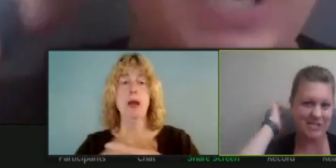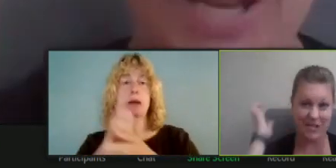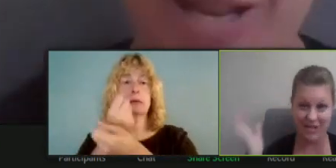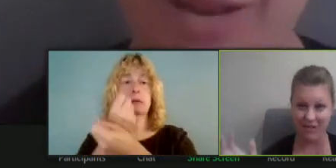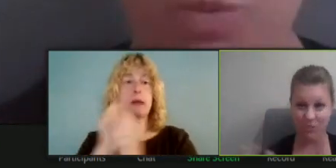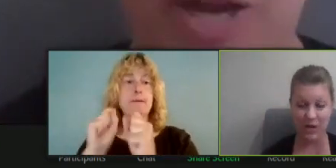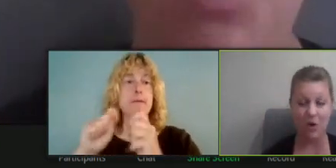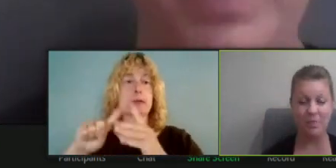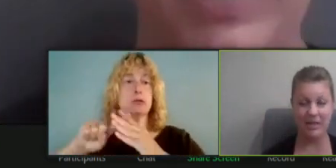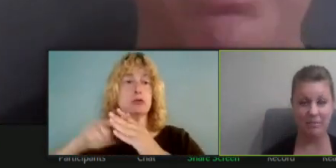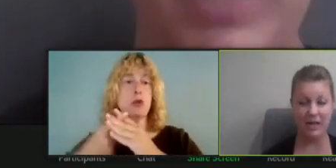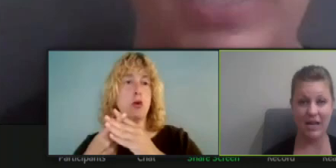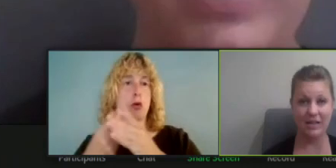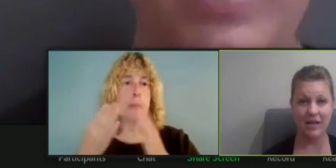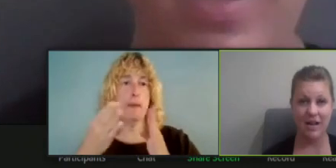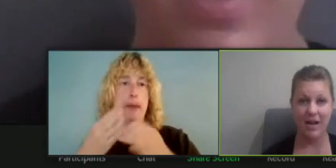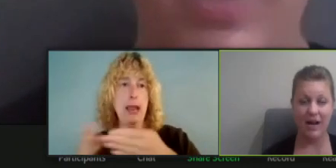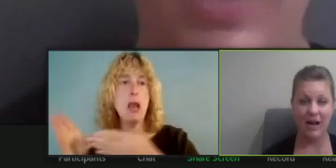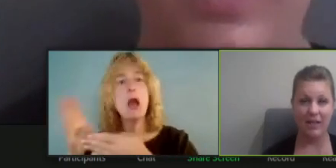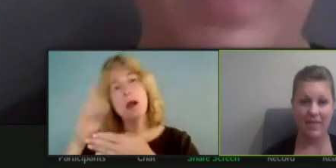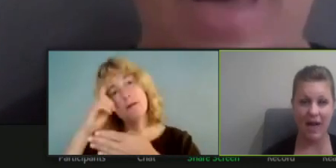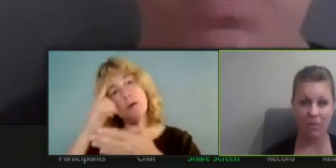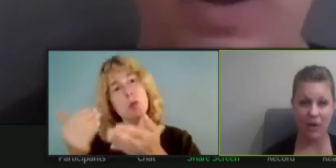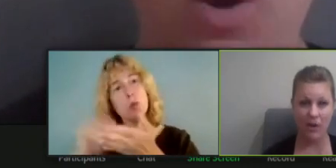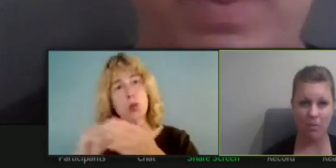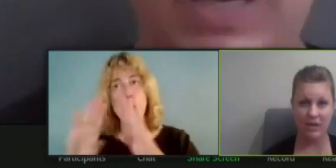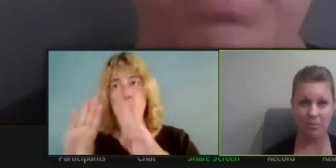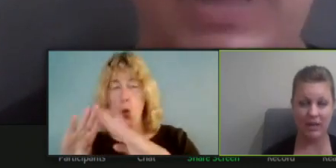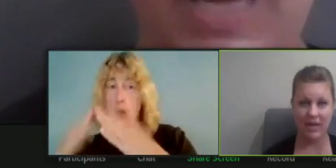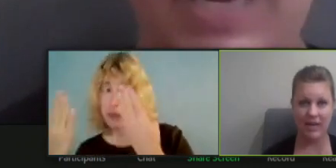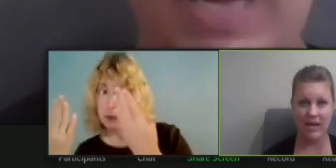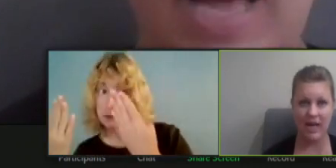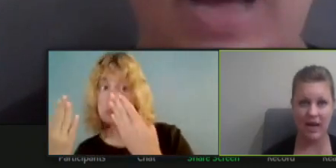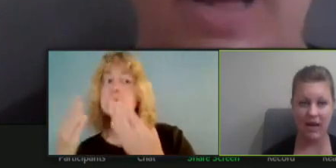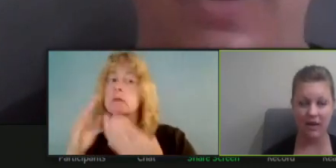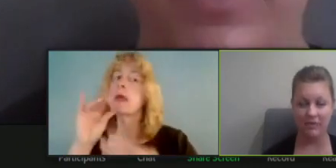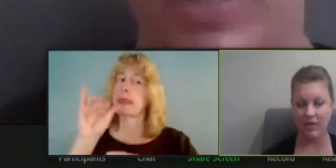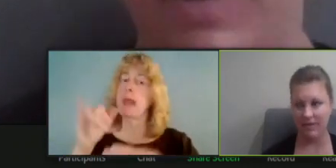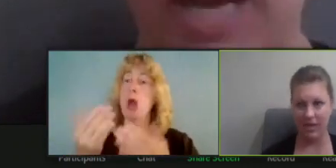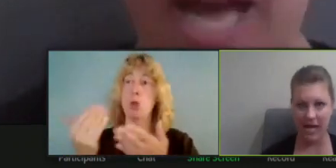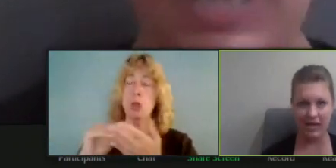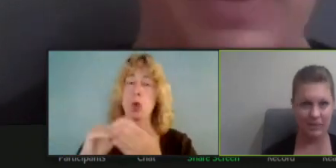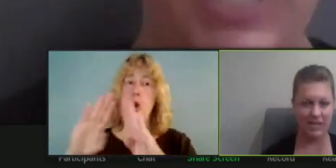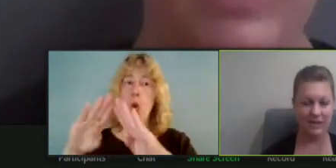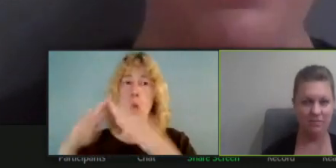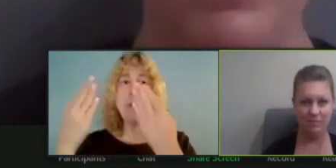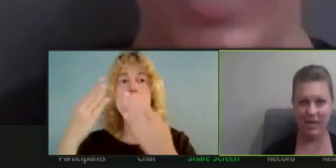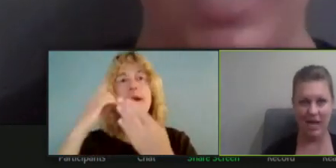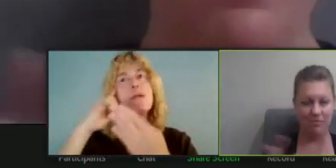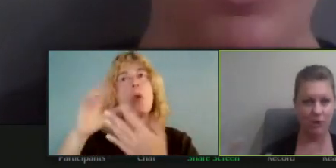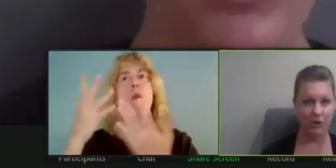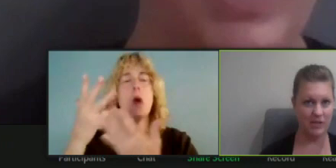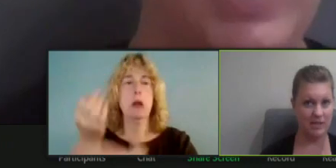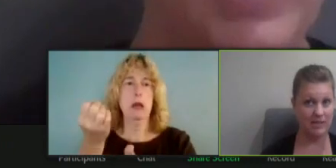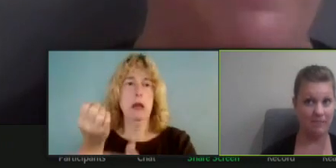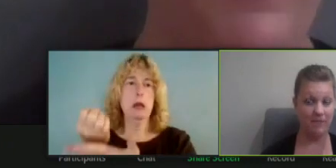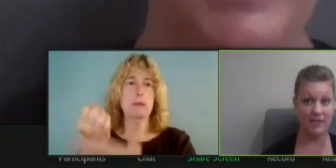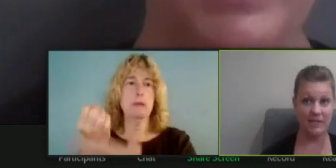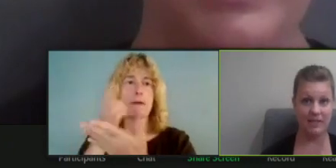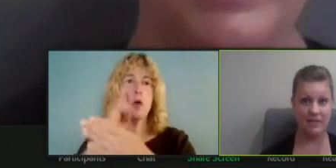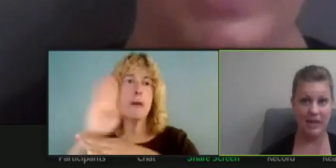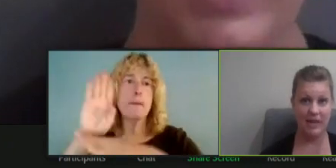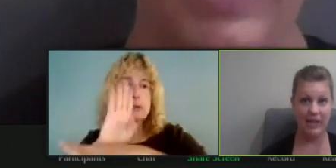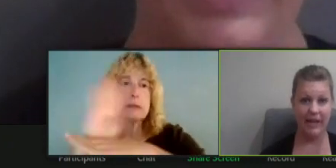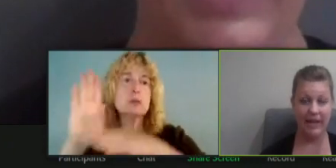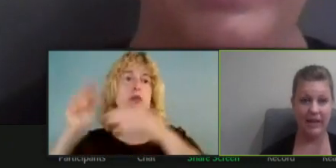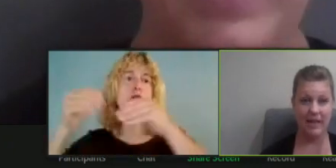which is the reopening plan. That reopening plan of the economy, again, we're using the same